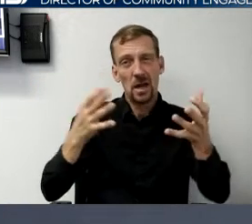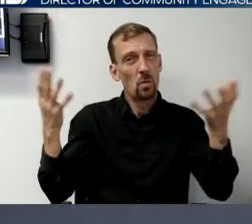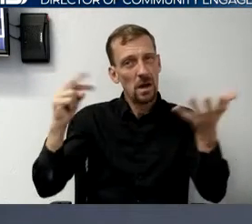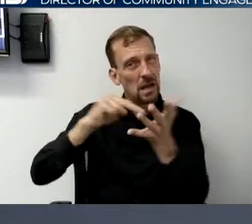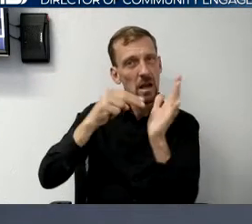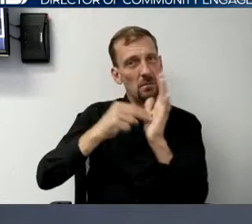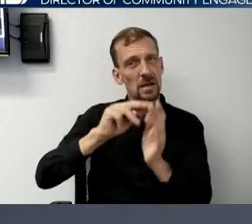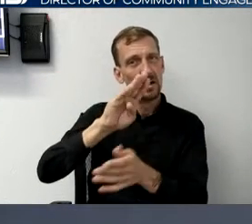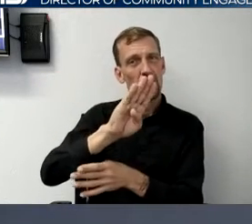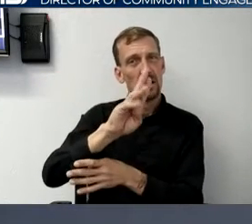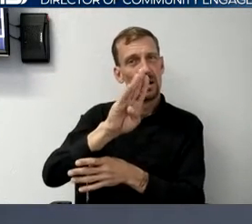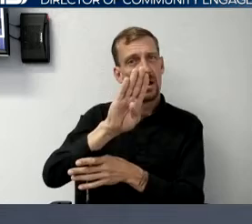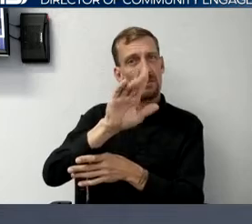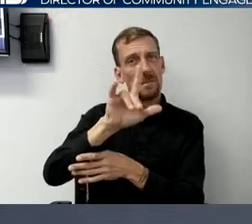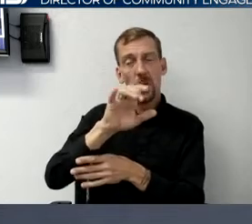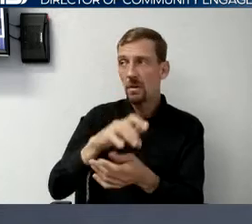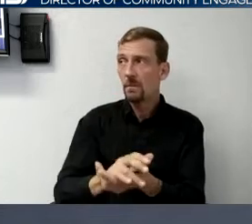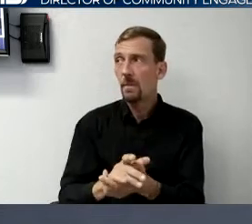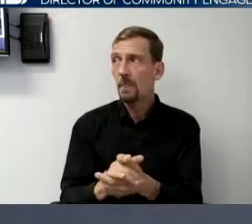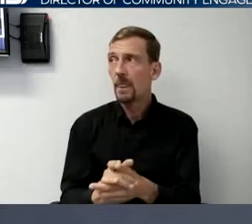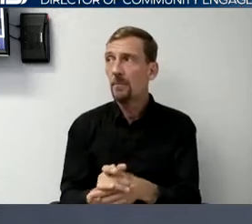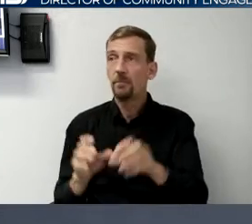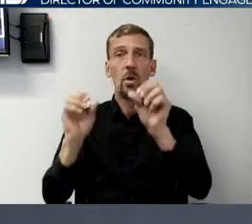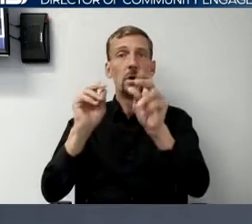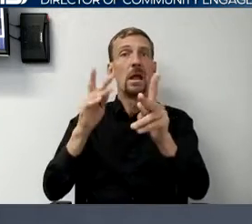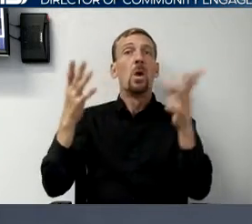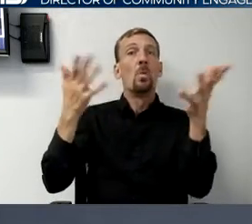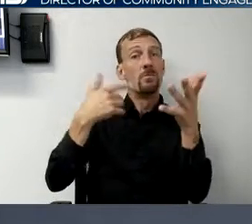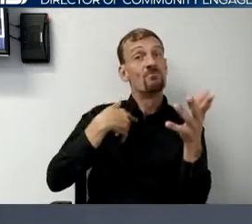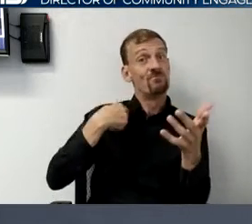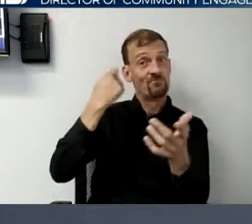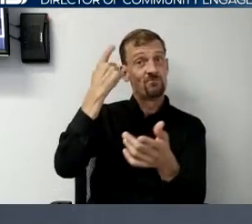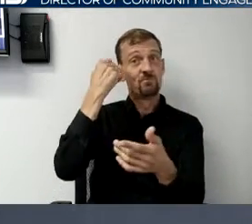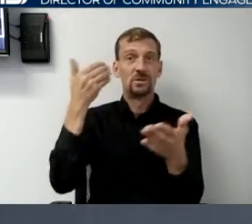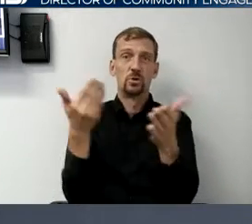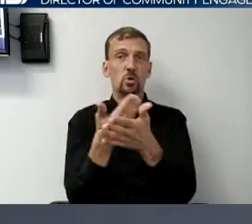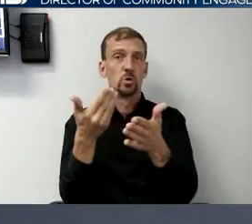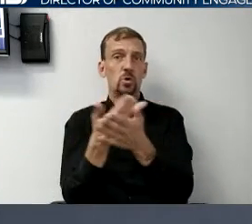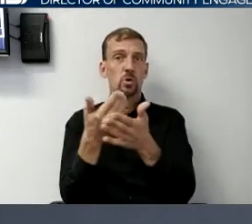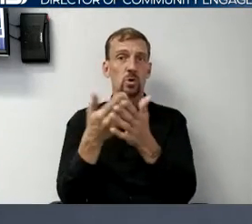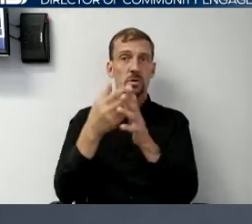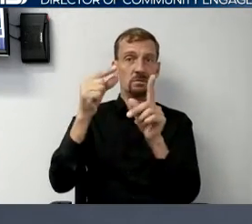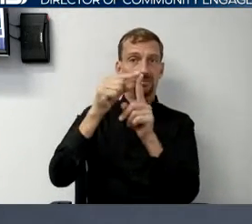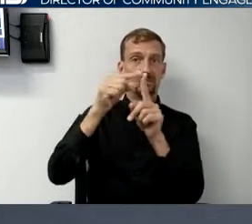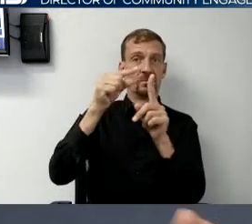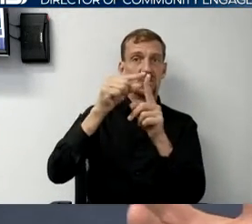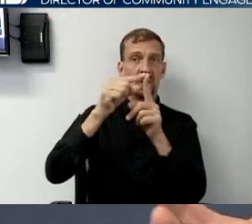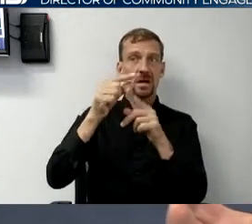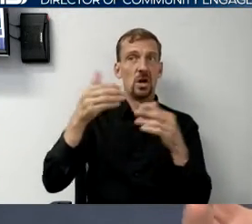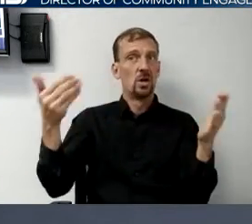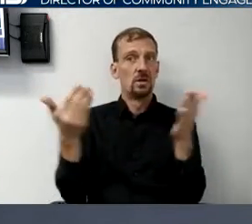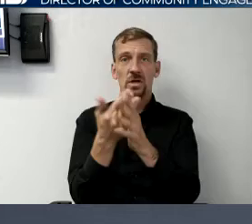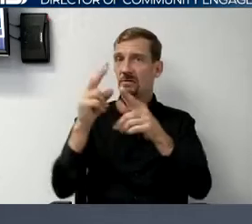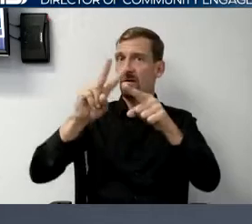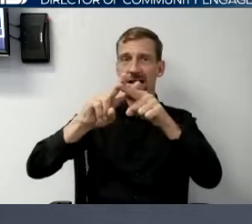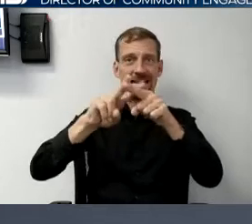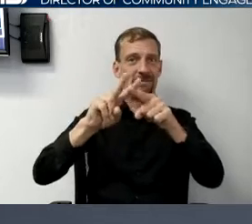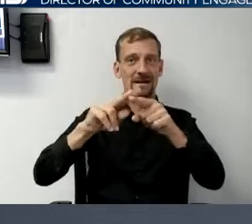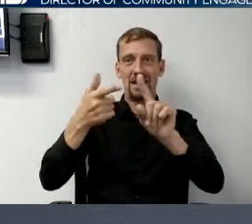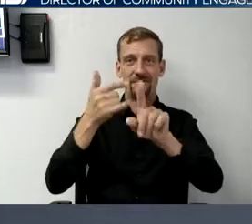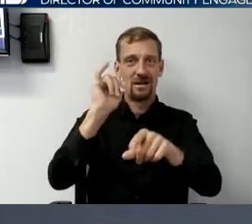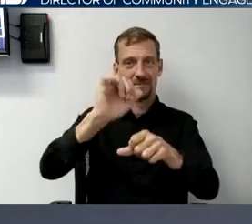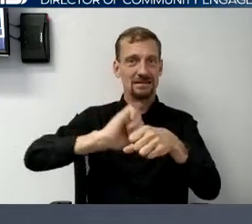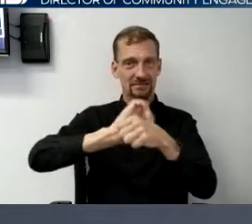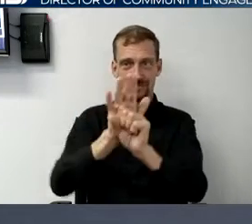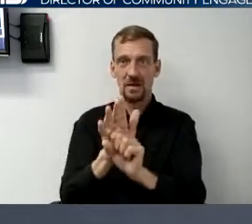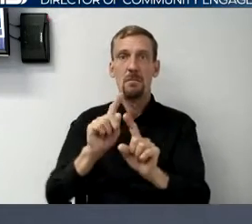we refer to the bubble? Yeah, so as I understand it, that's a new term. We're going to develop a whole new vocabulary from this